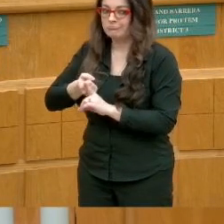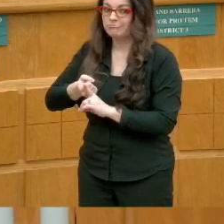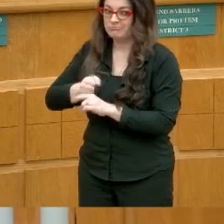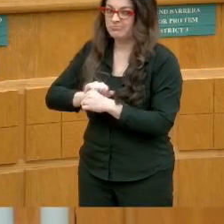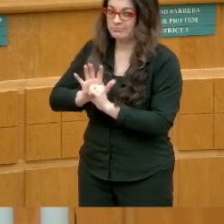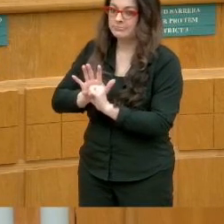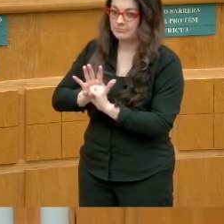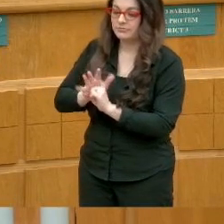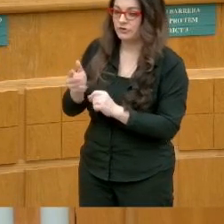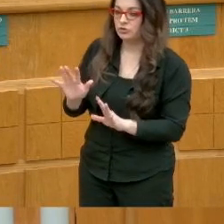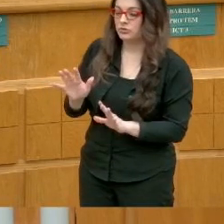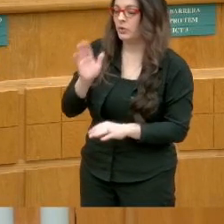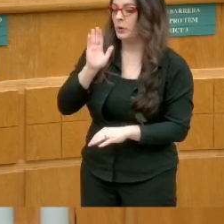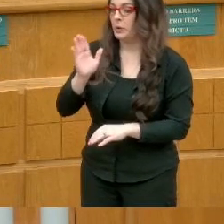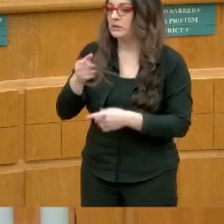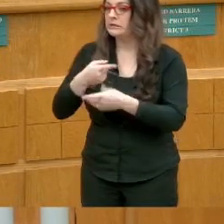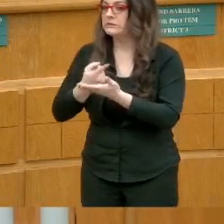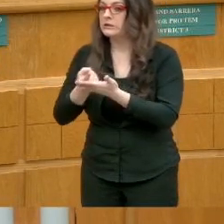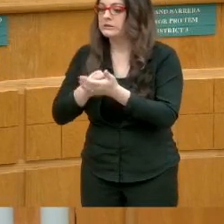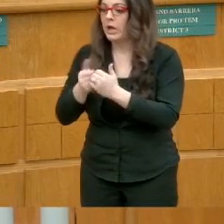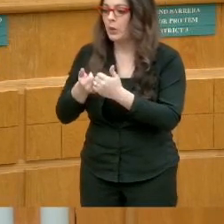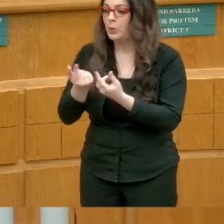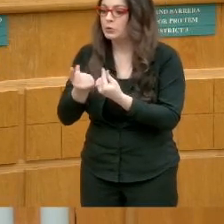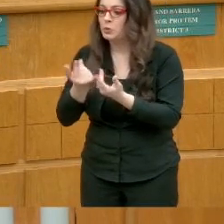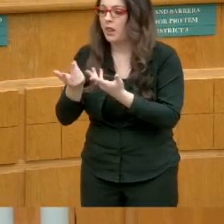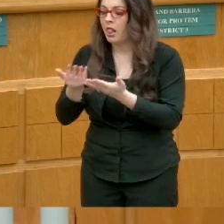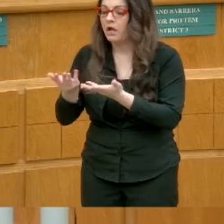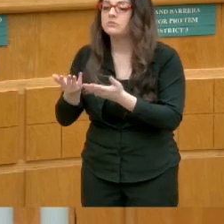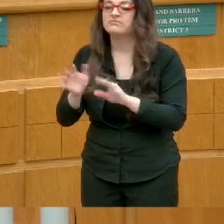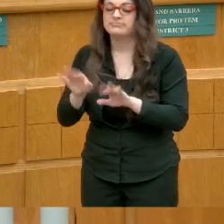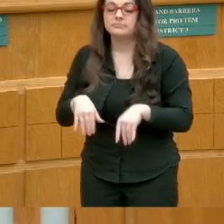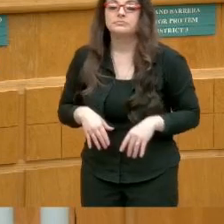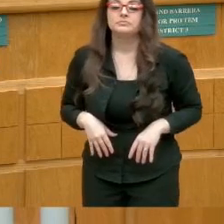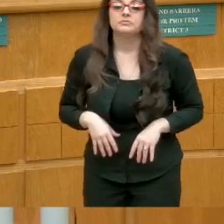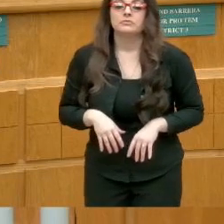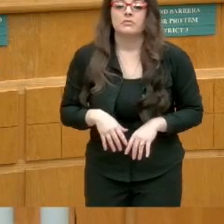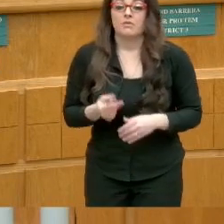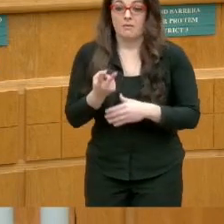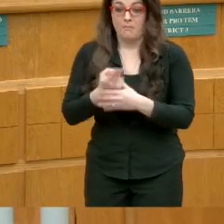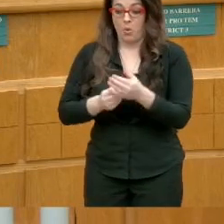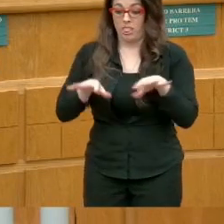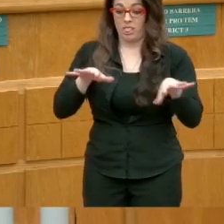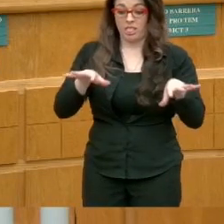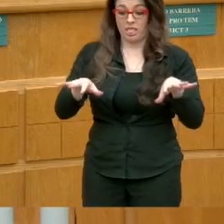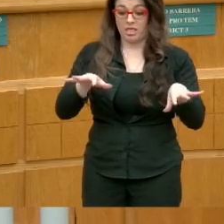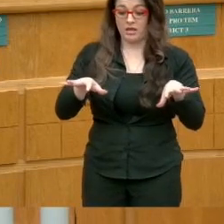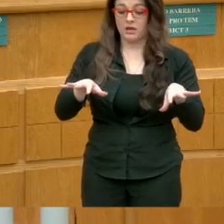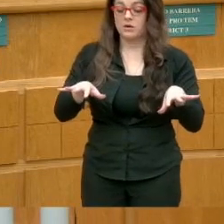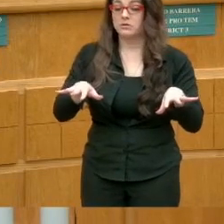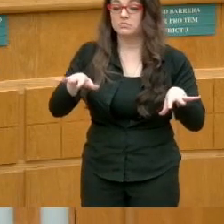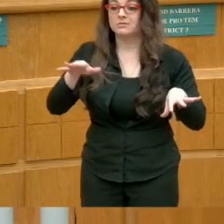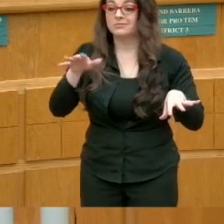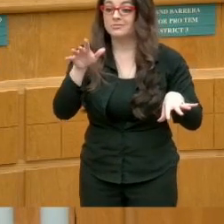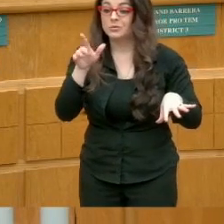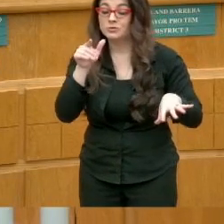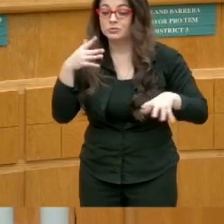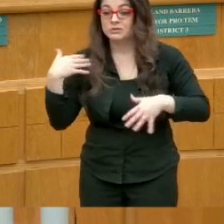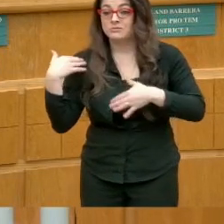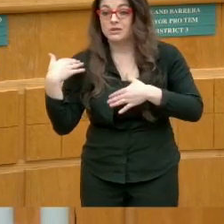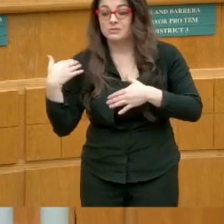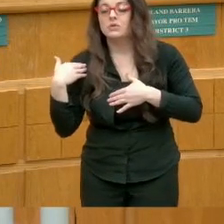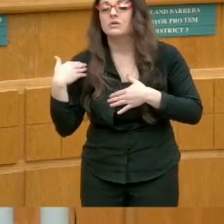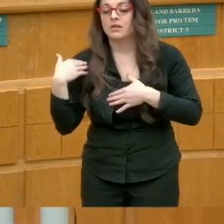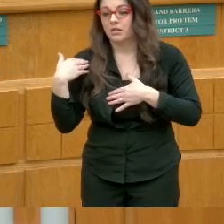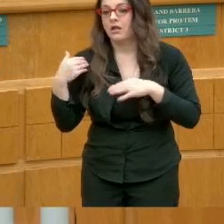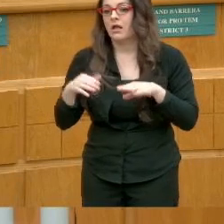And we'll talk about how we're managing that. In both cases, our public health district has the jurisdiction and the responsibility for public health. That's